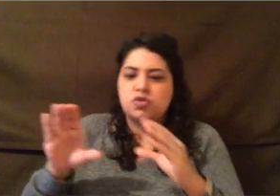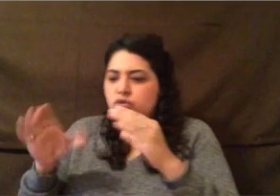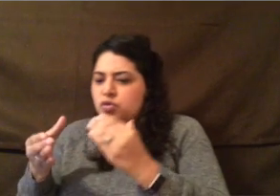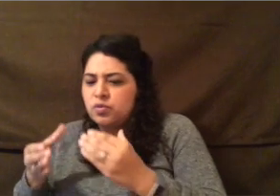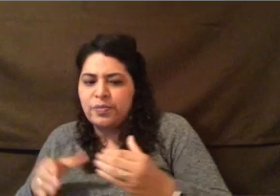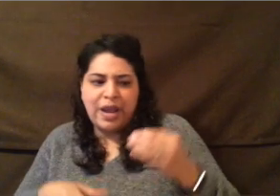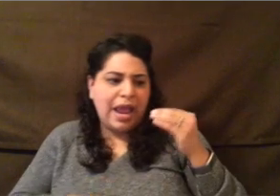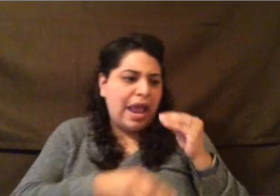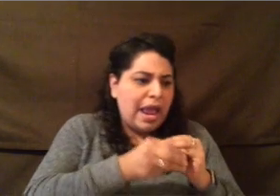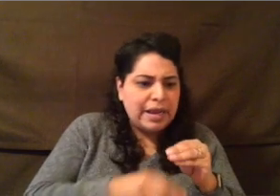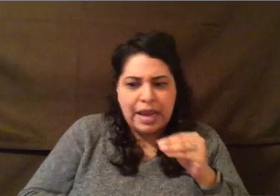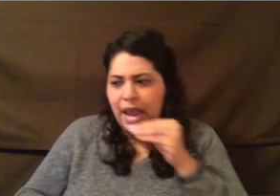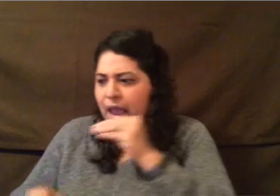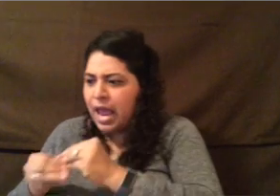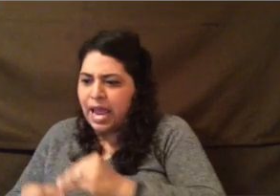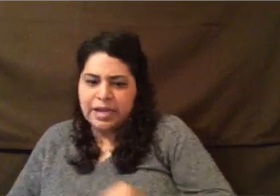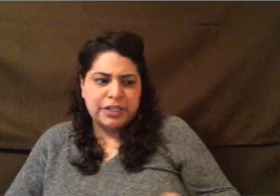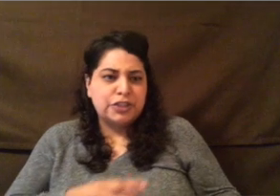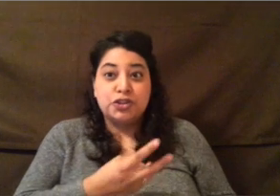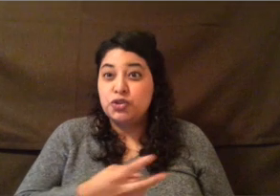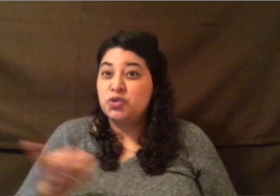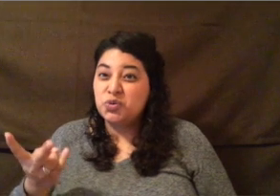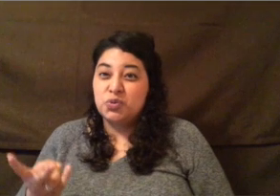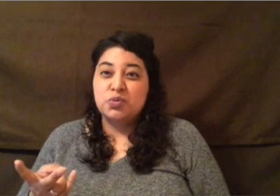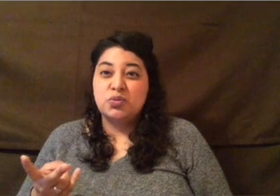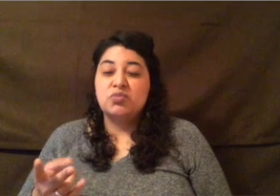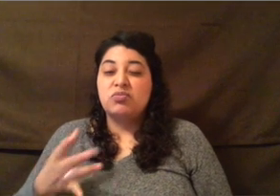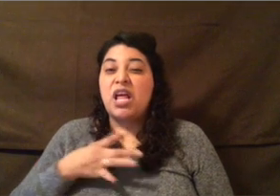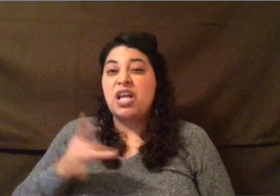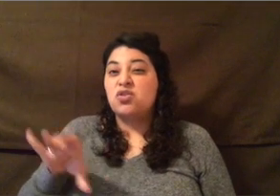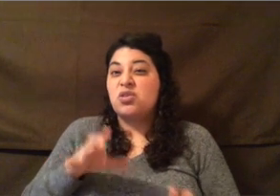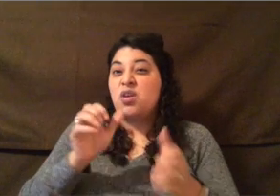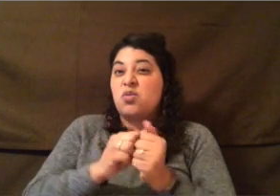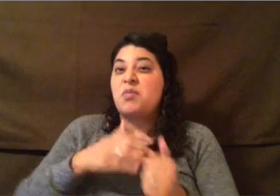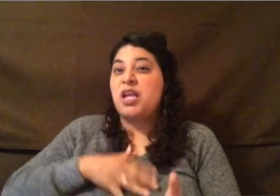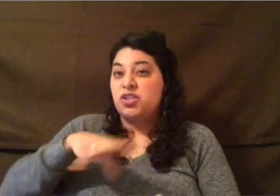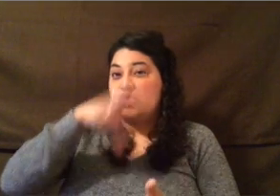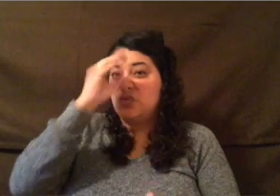groups of 2. I like to do that a lot with my kids. So